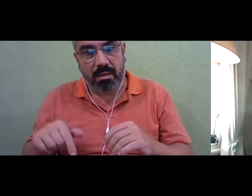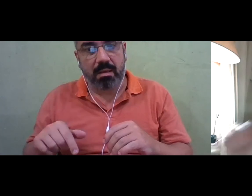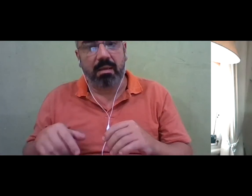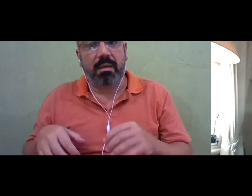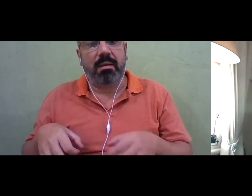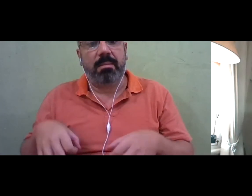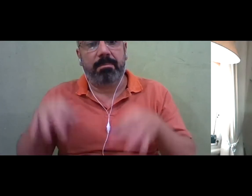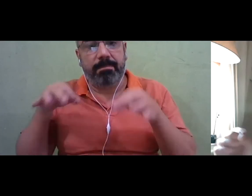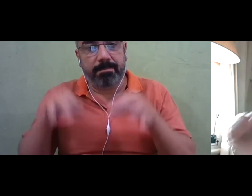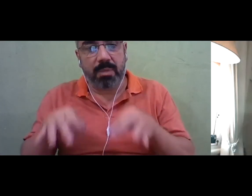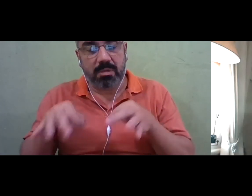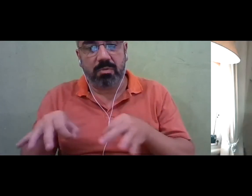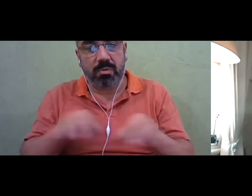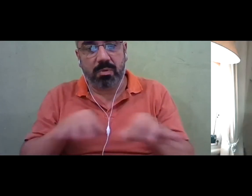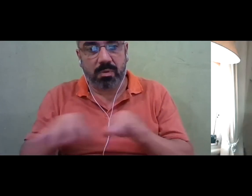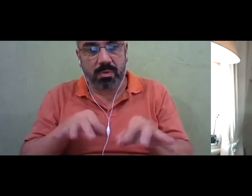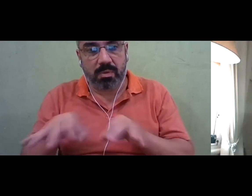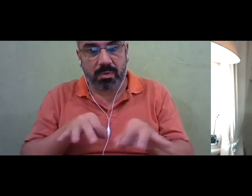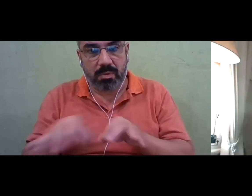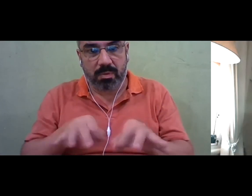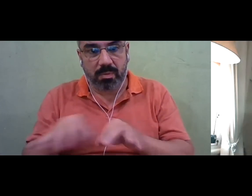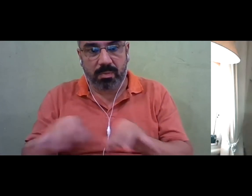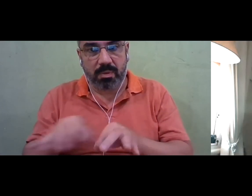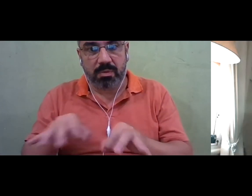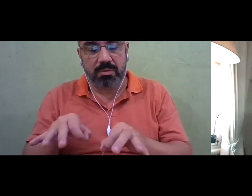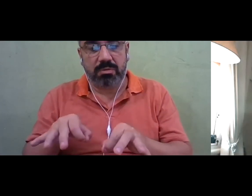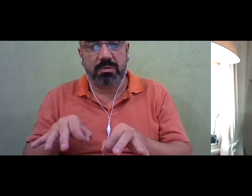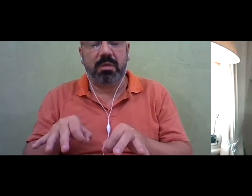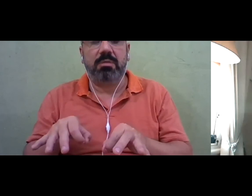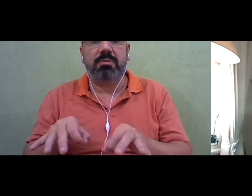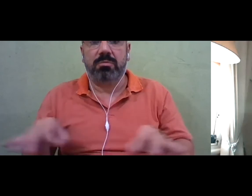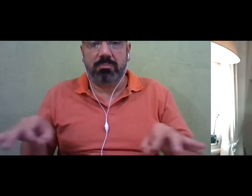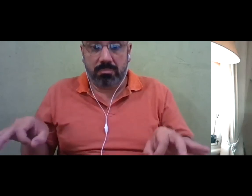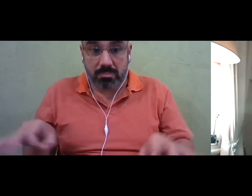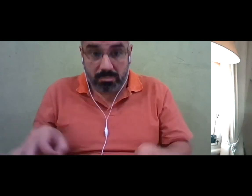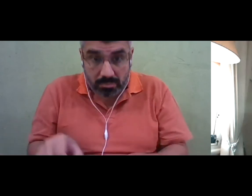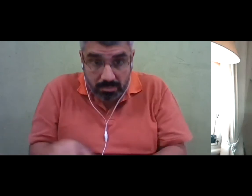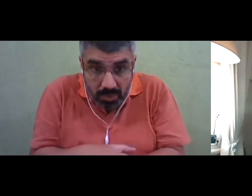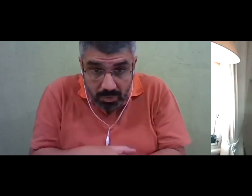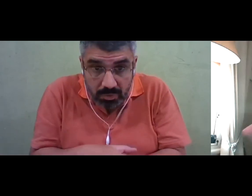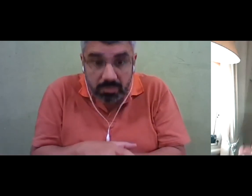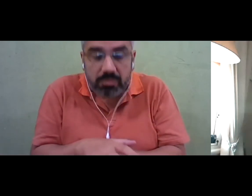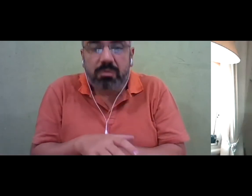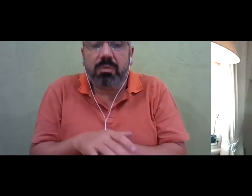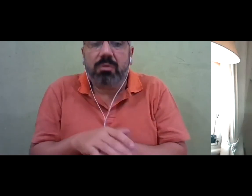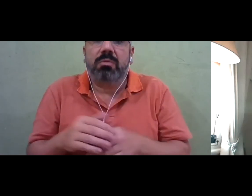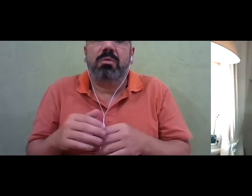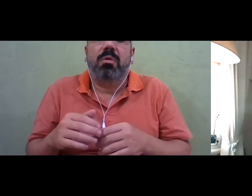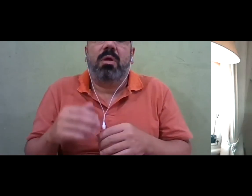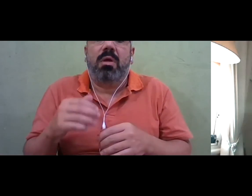long project to get that concept established and made part of the language, so to